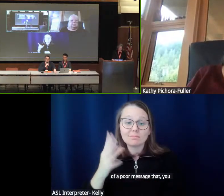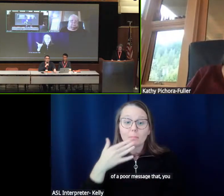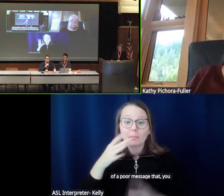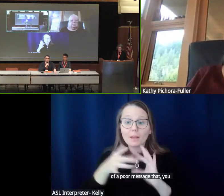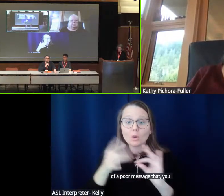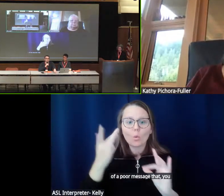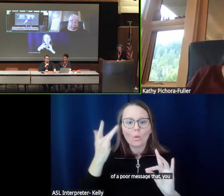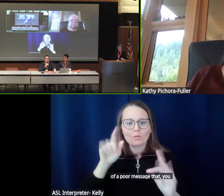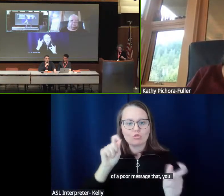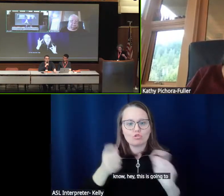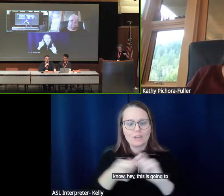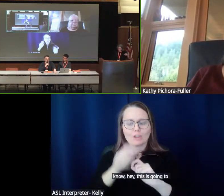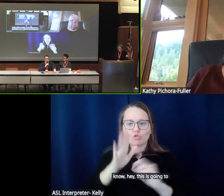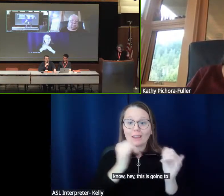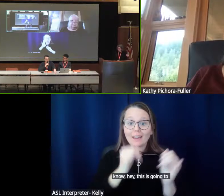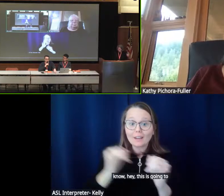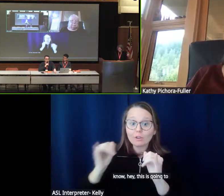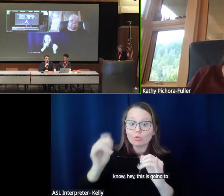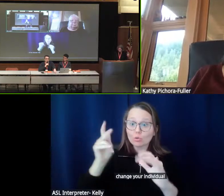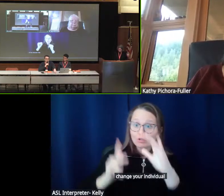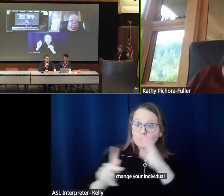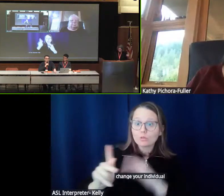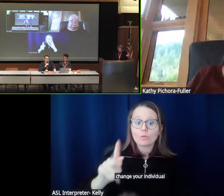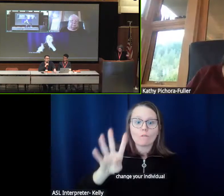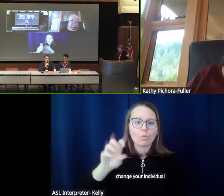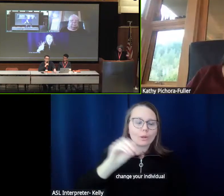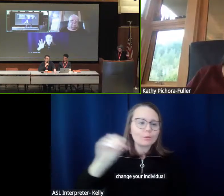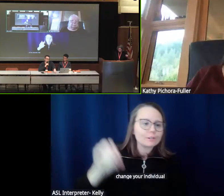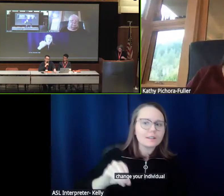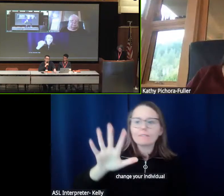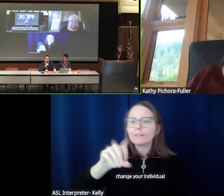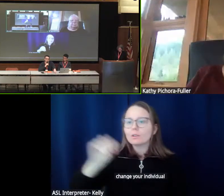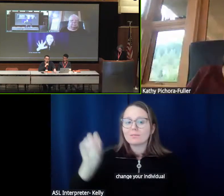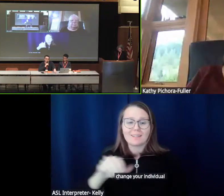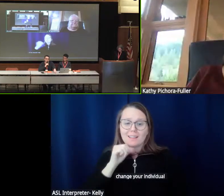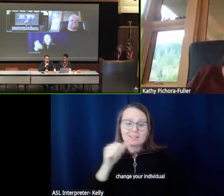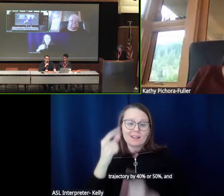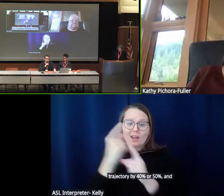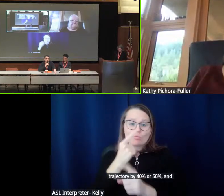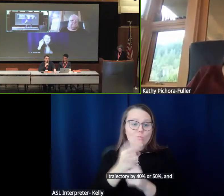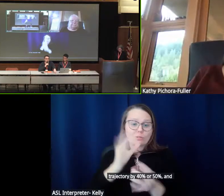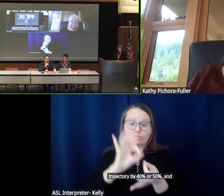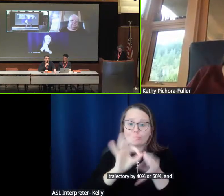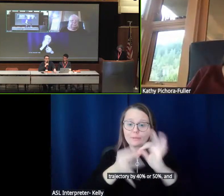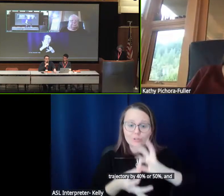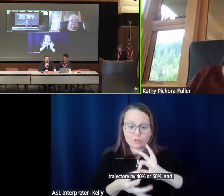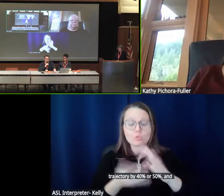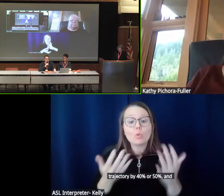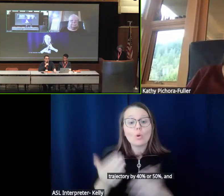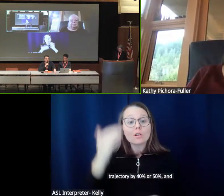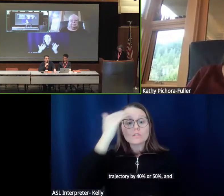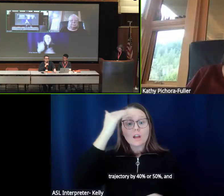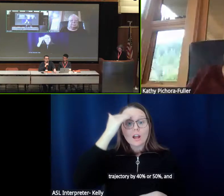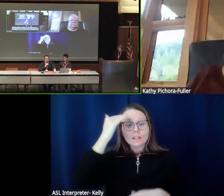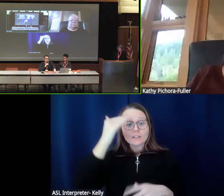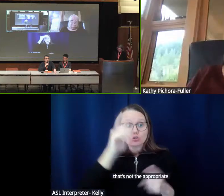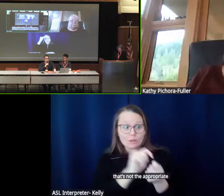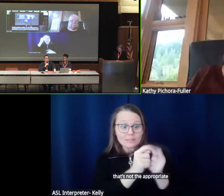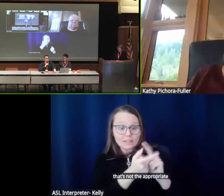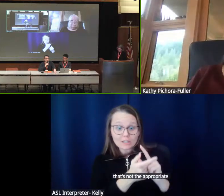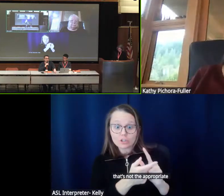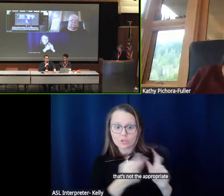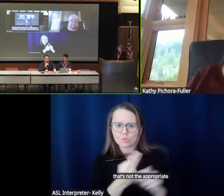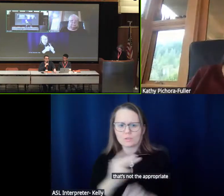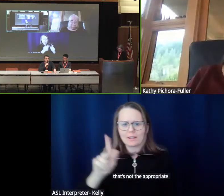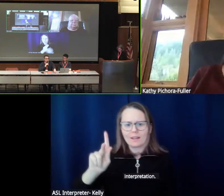your individual trajectory by 40% or 50%, and that's not the appropriate interpretation. And so knowledge translation, in Kathy's words, is